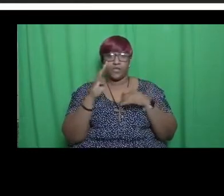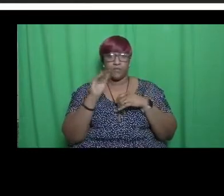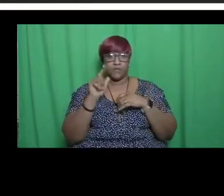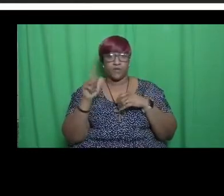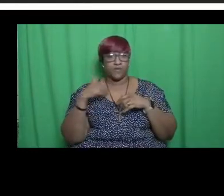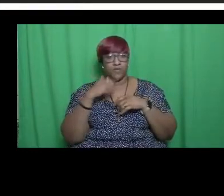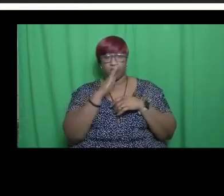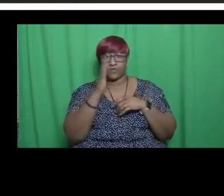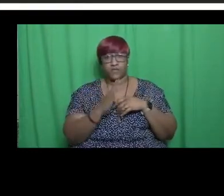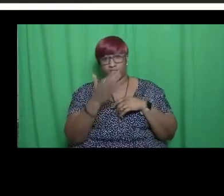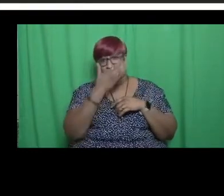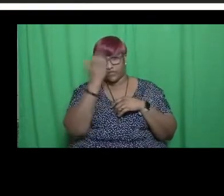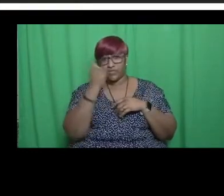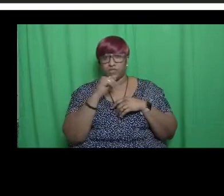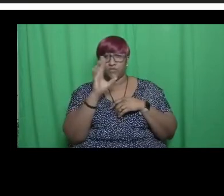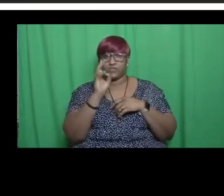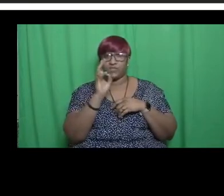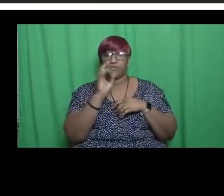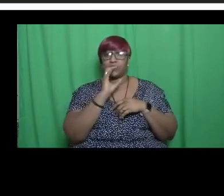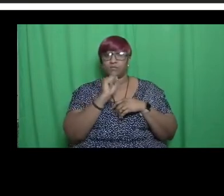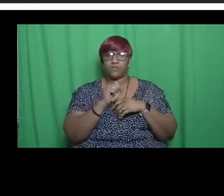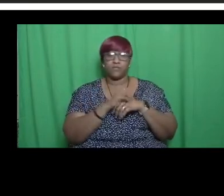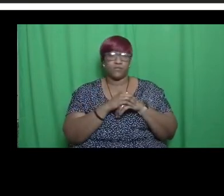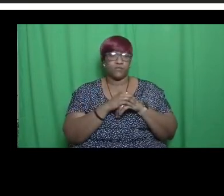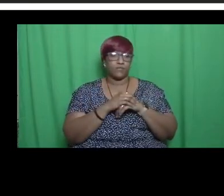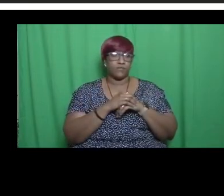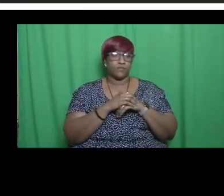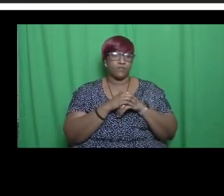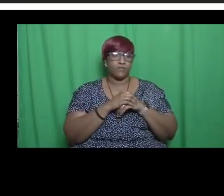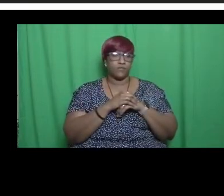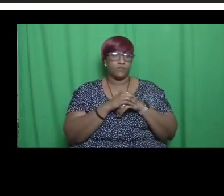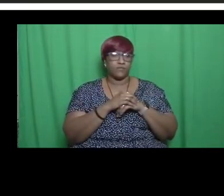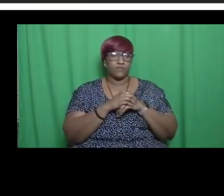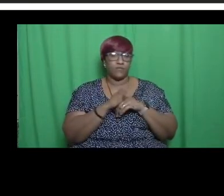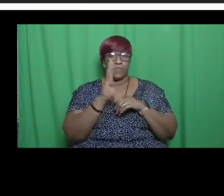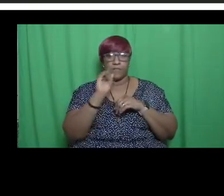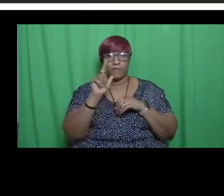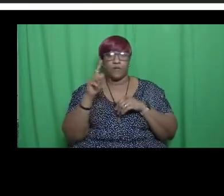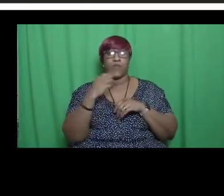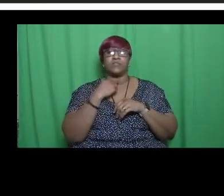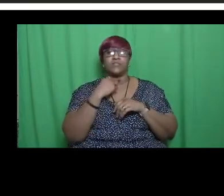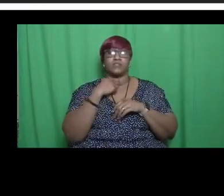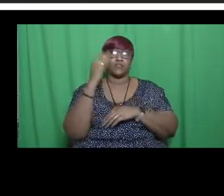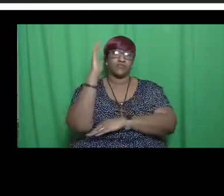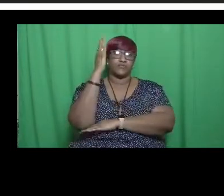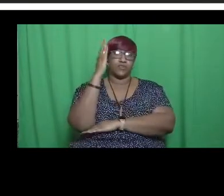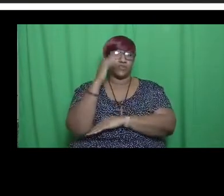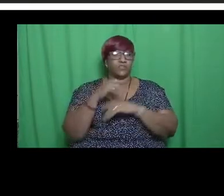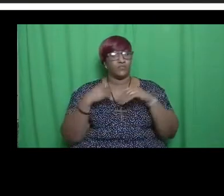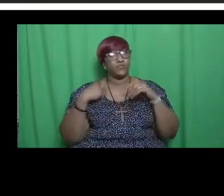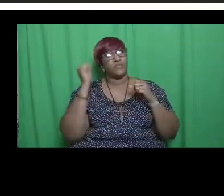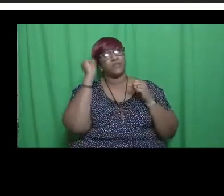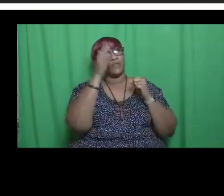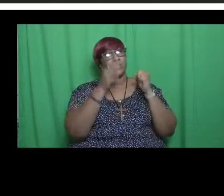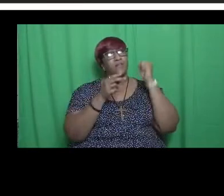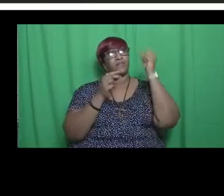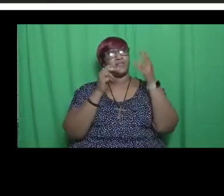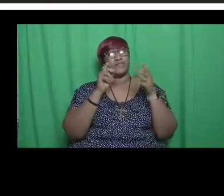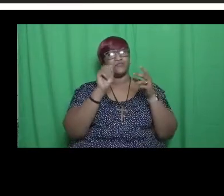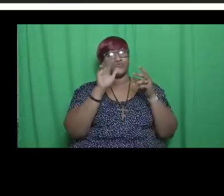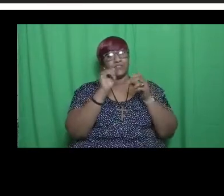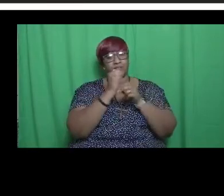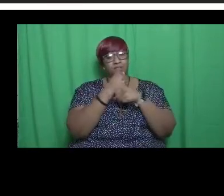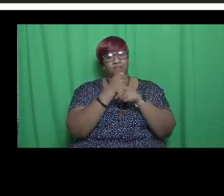forget. I was 7 years old. 7 years old. And the ball got stuck in the tree. So we were throwing stuff up in the tree to get the ball